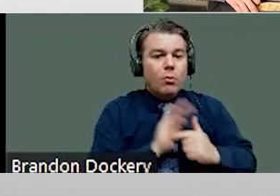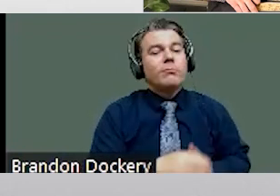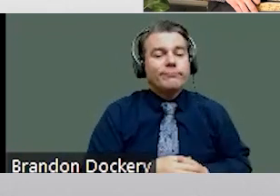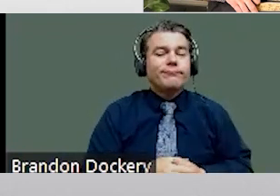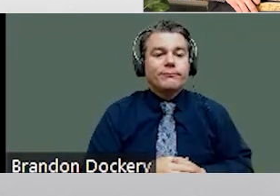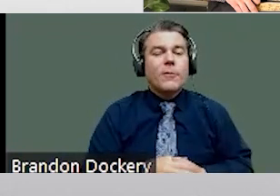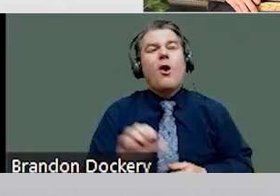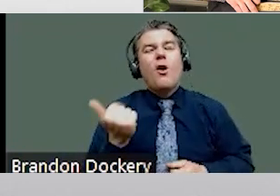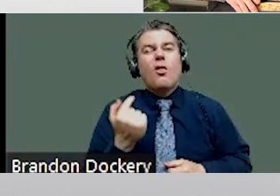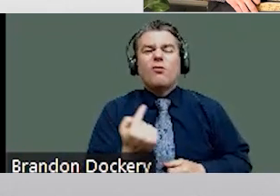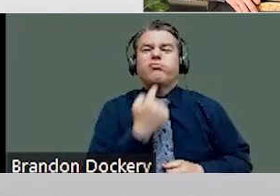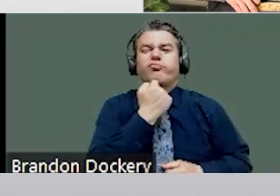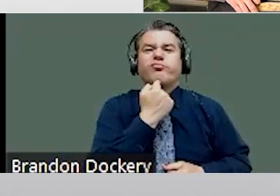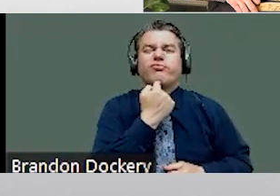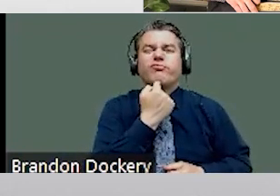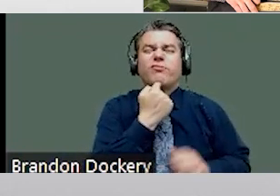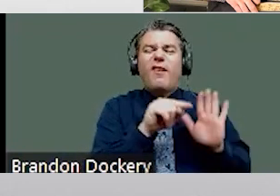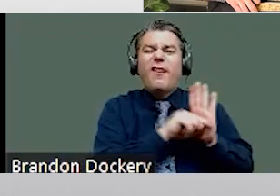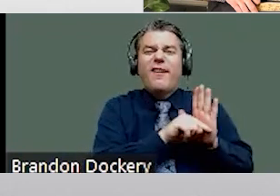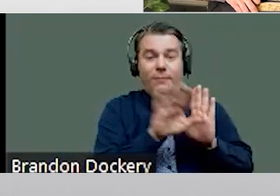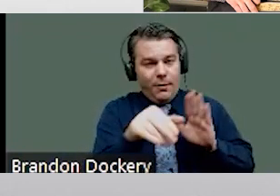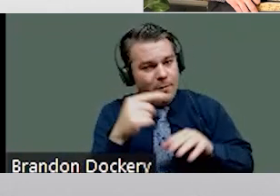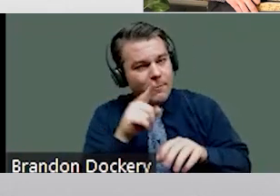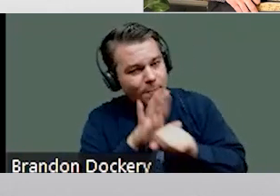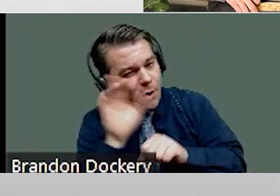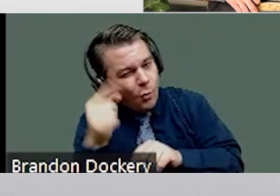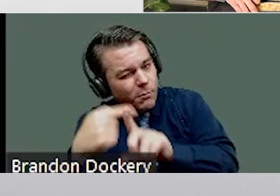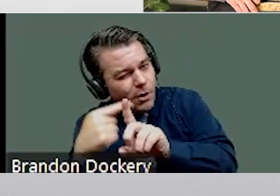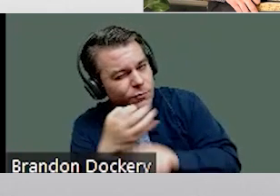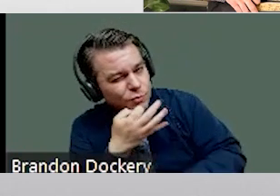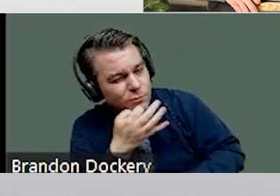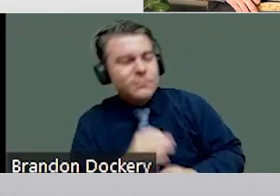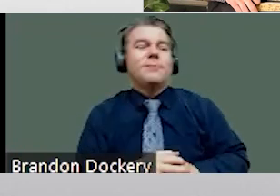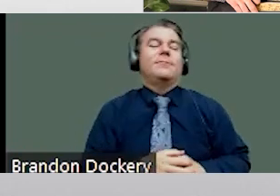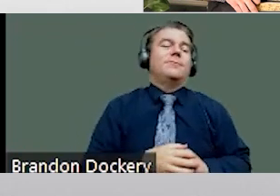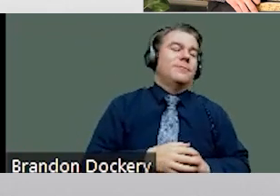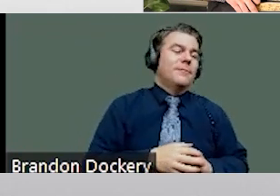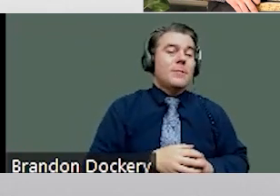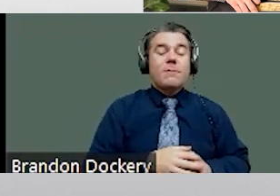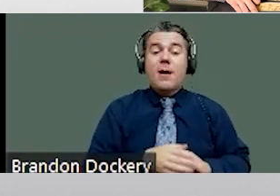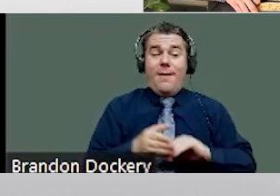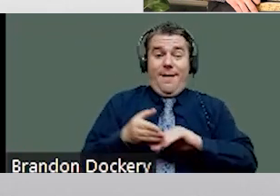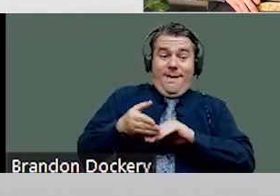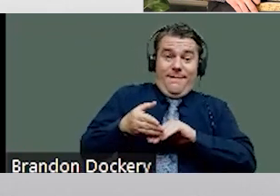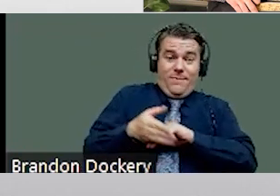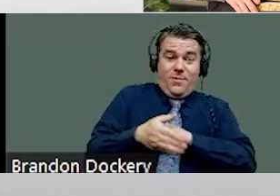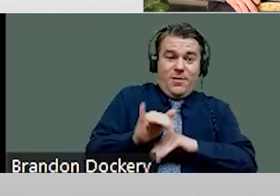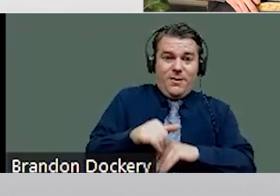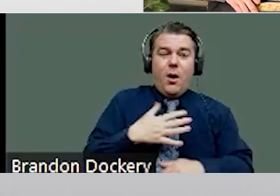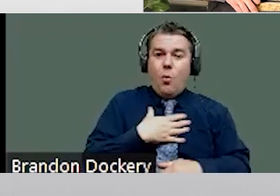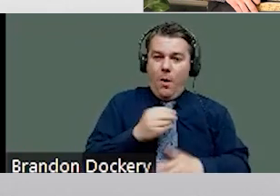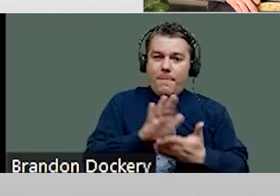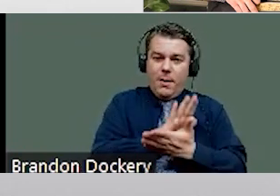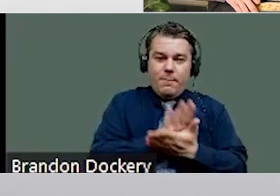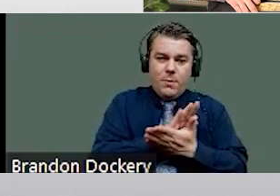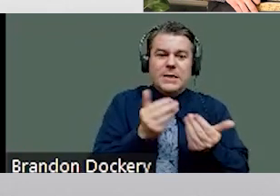Well, here's another little downer, and I promise we're going to get to some positive pieces here. But on the heels of that white